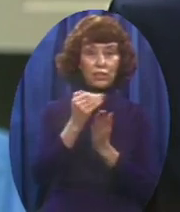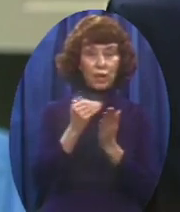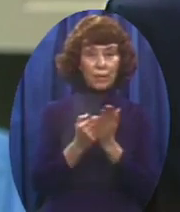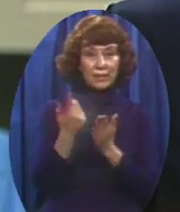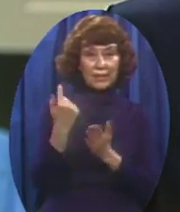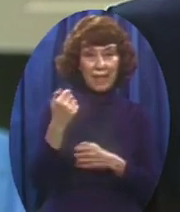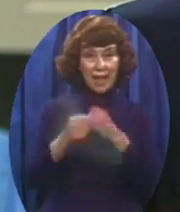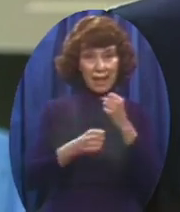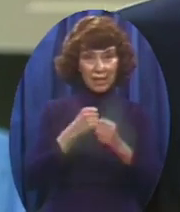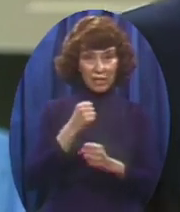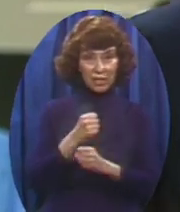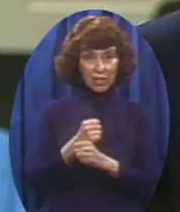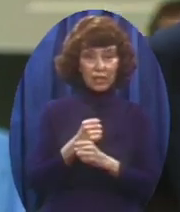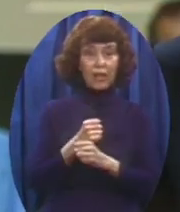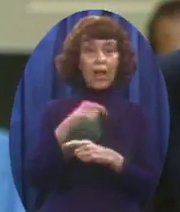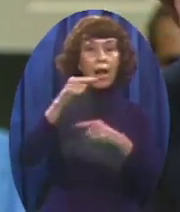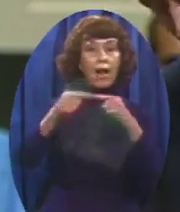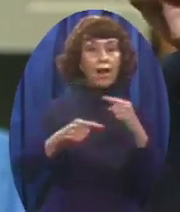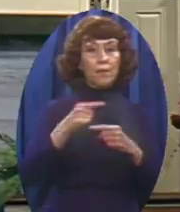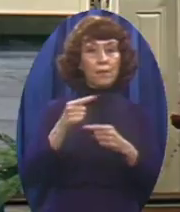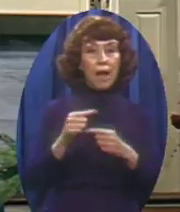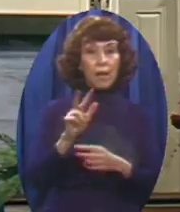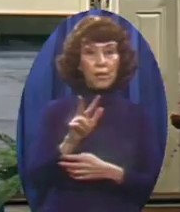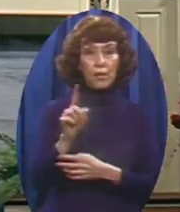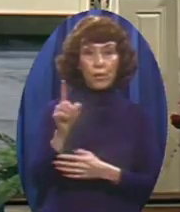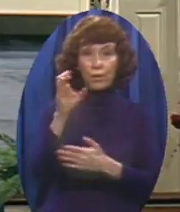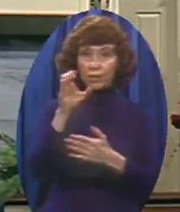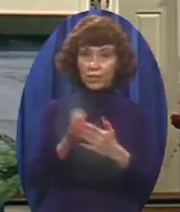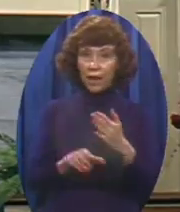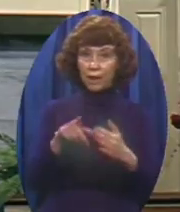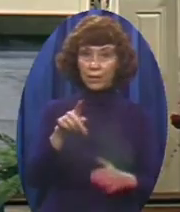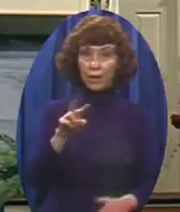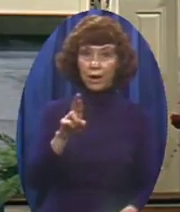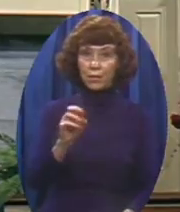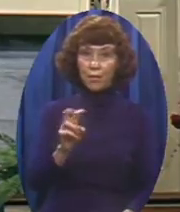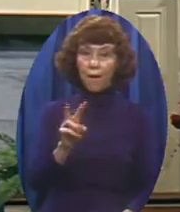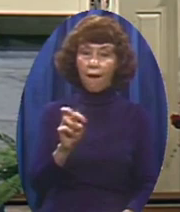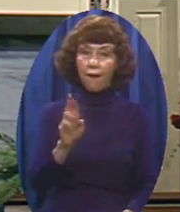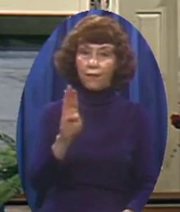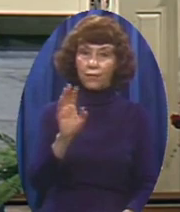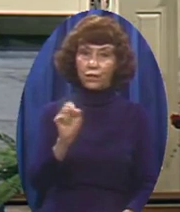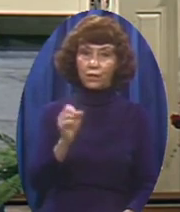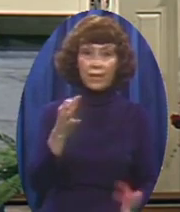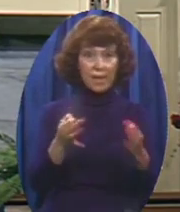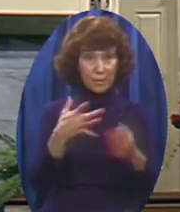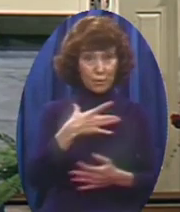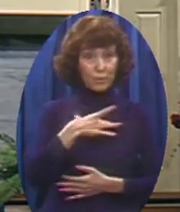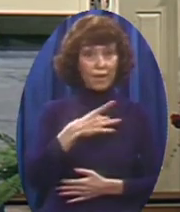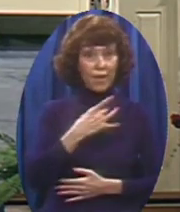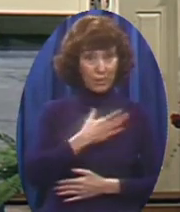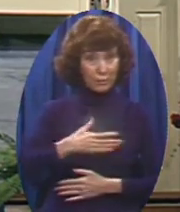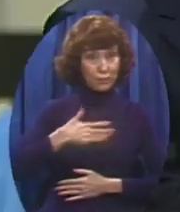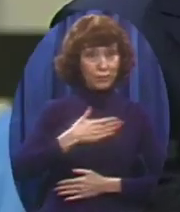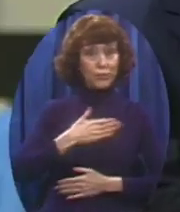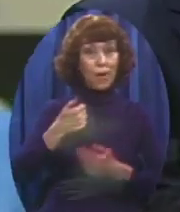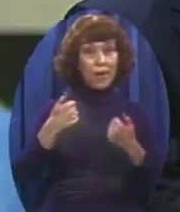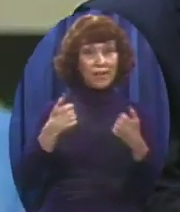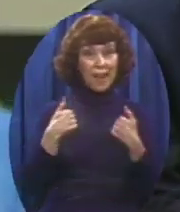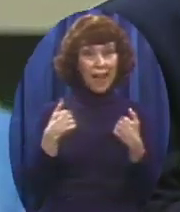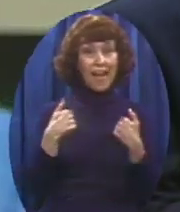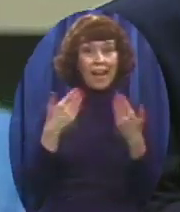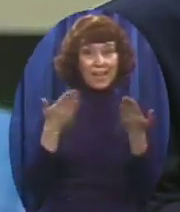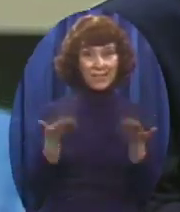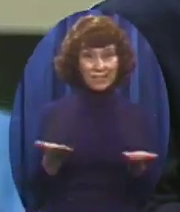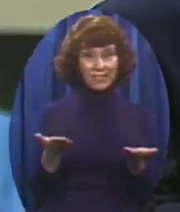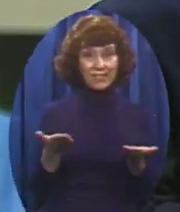that if you would like to have those 31 sermons, and they're on cassette tapes, I preach